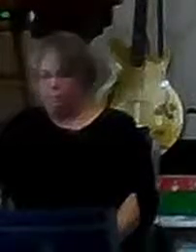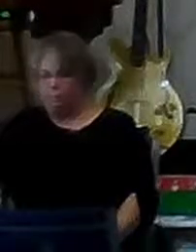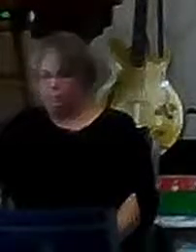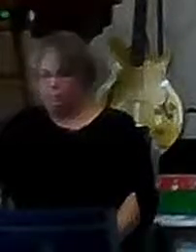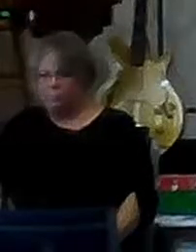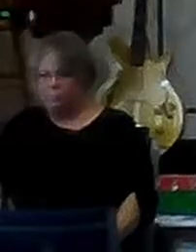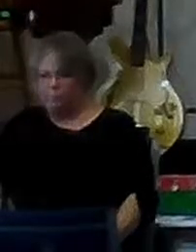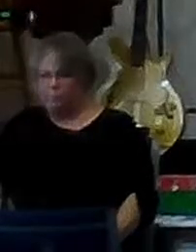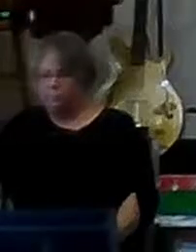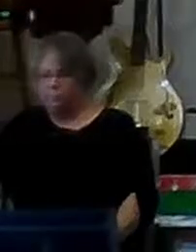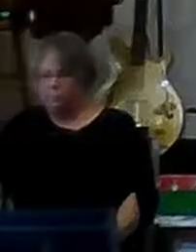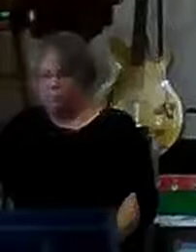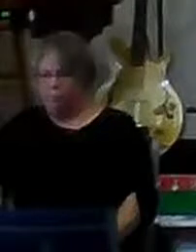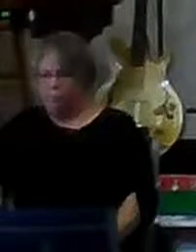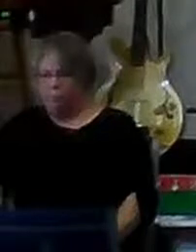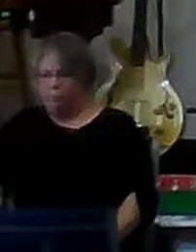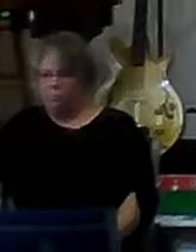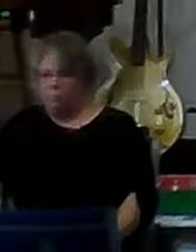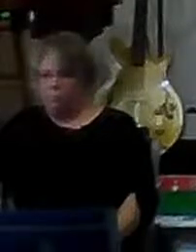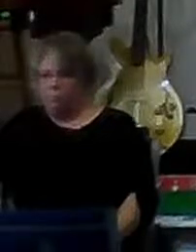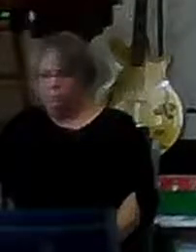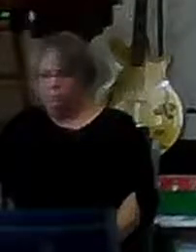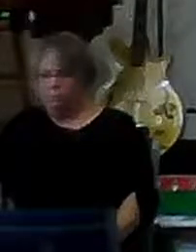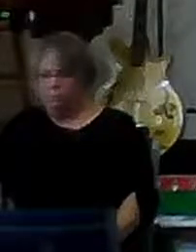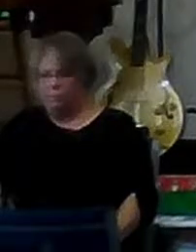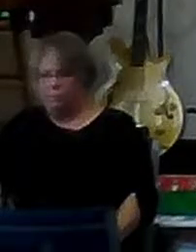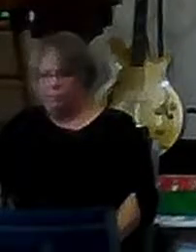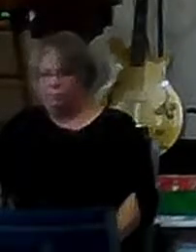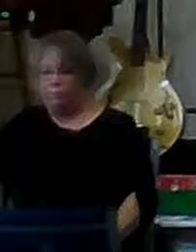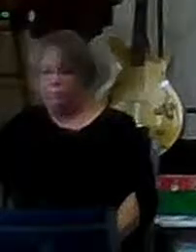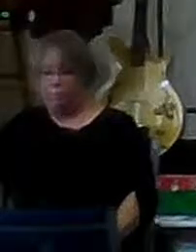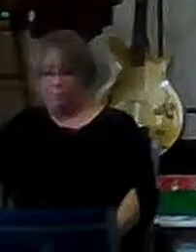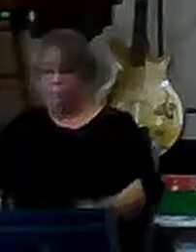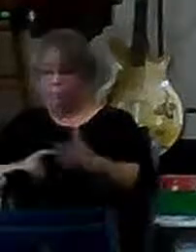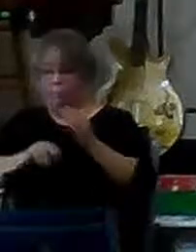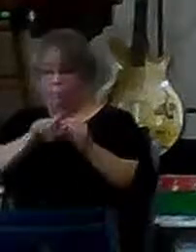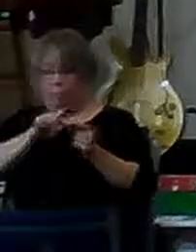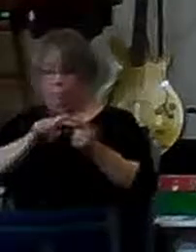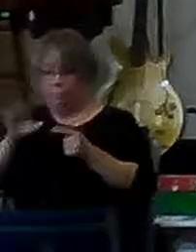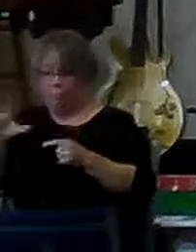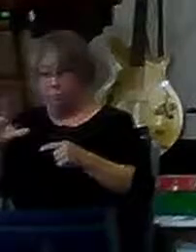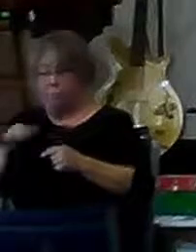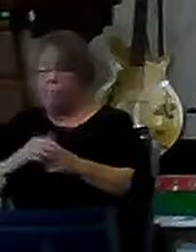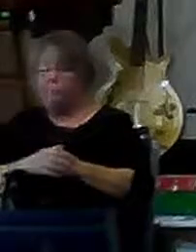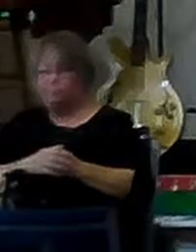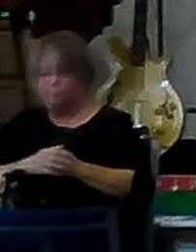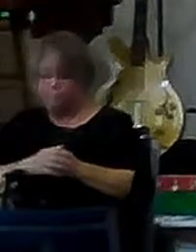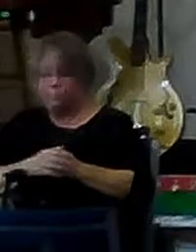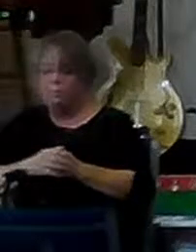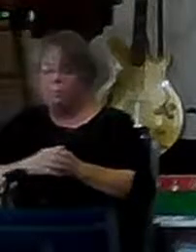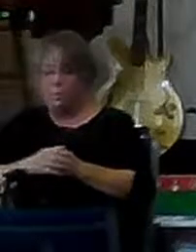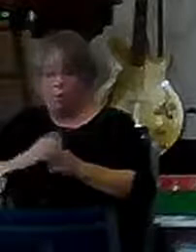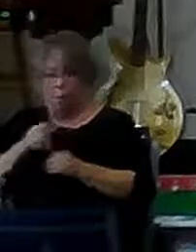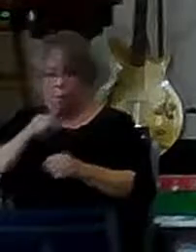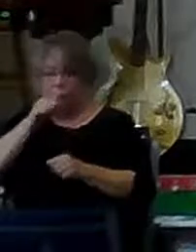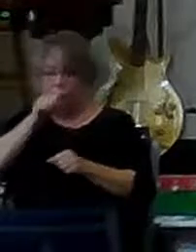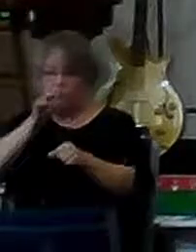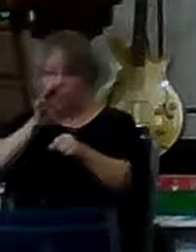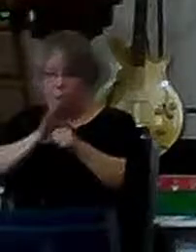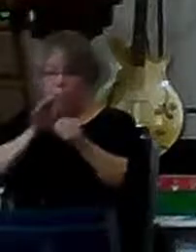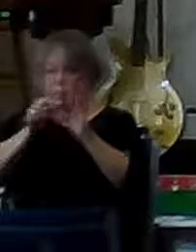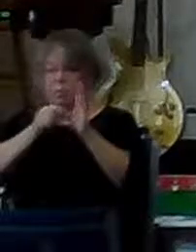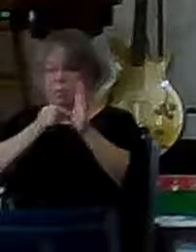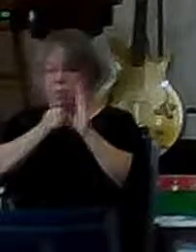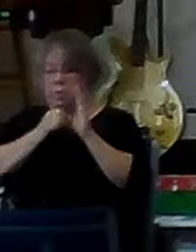to them belong the adoption, the glory, the covenants, the giving of the law, the worship, and the promises. To them belong